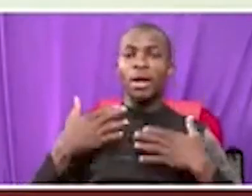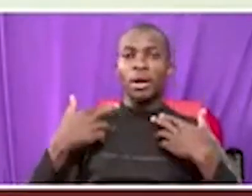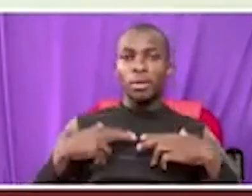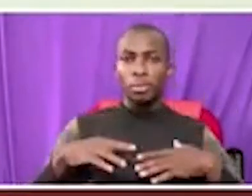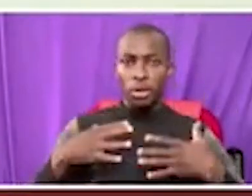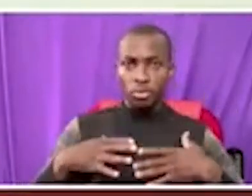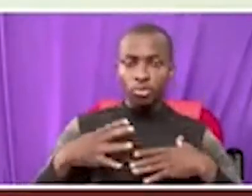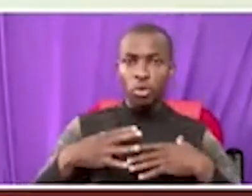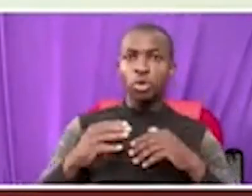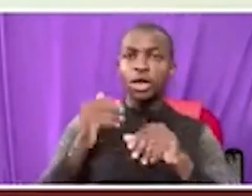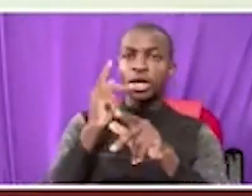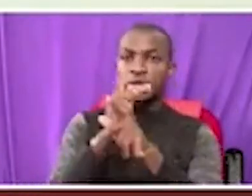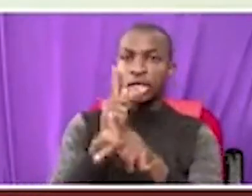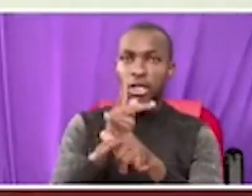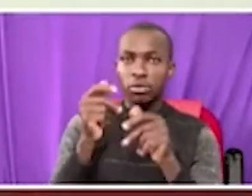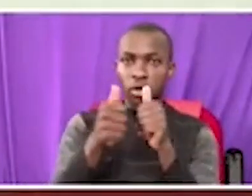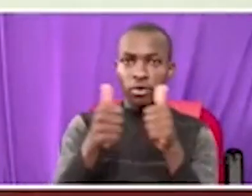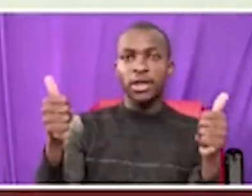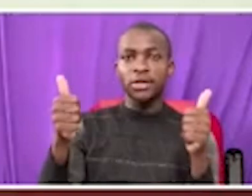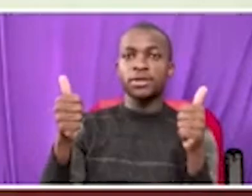set right.